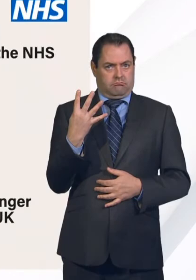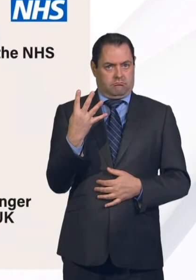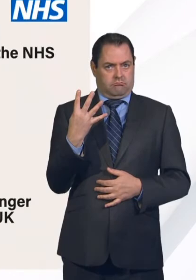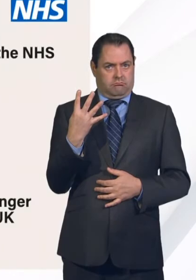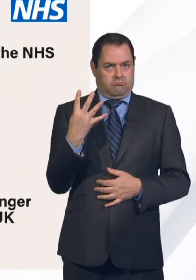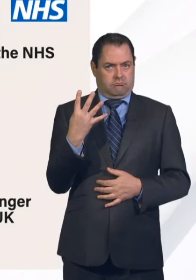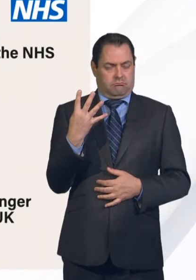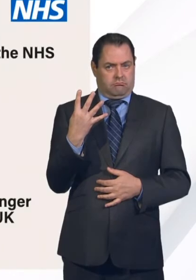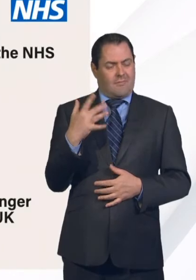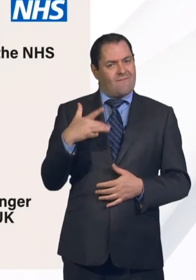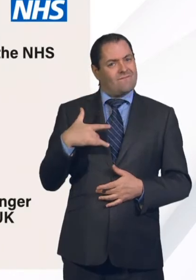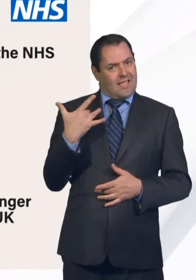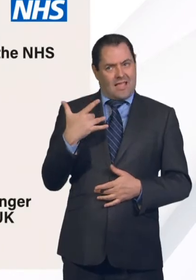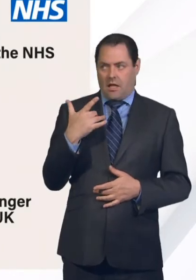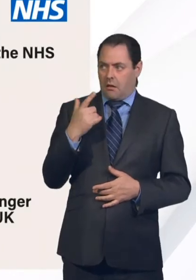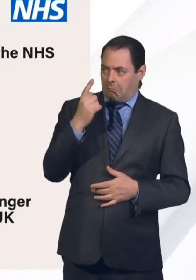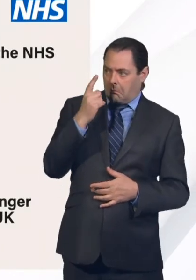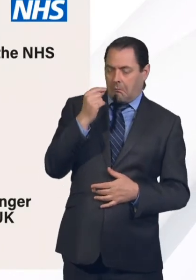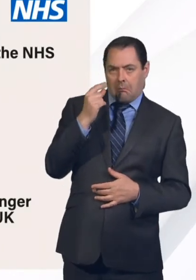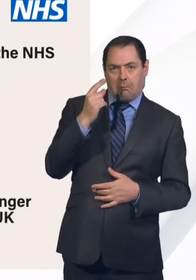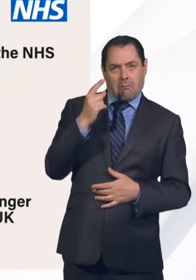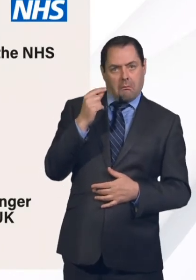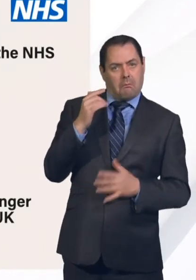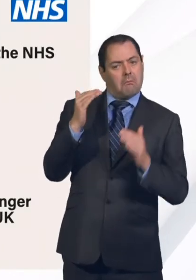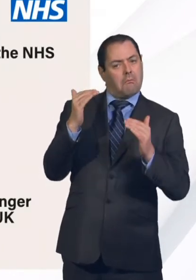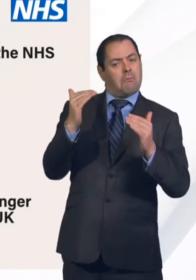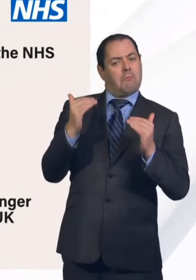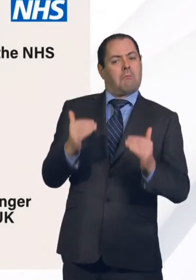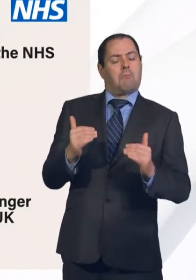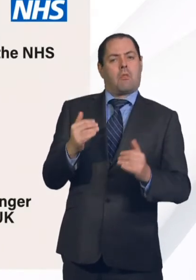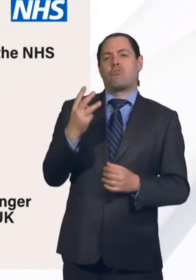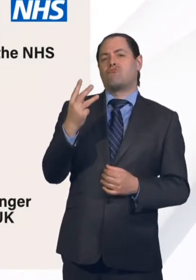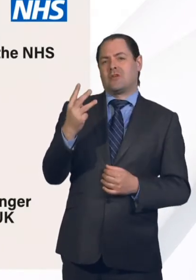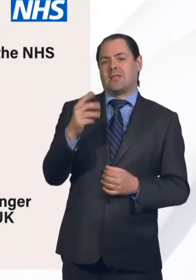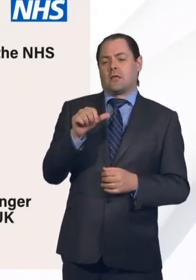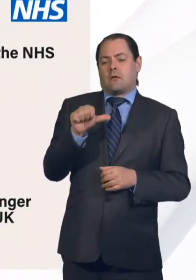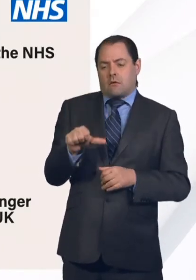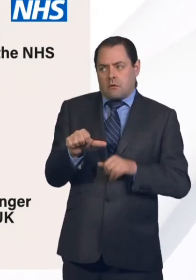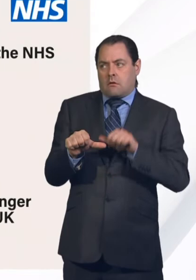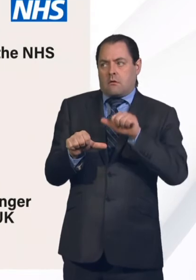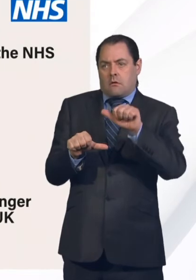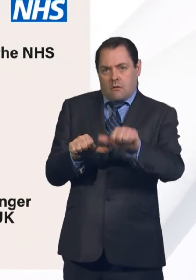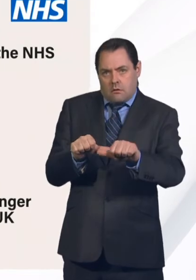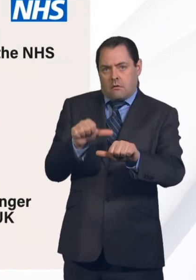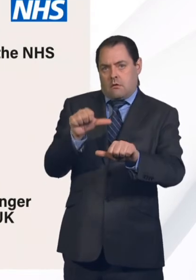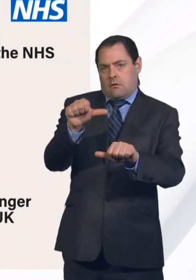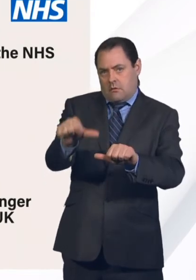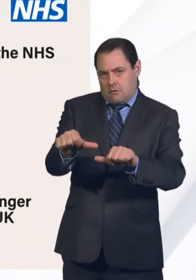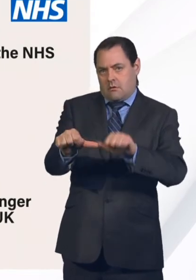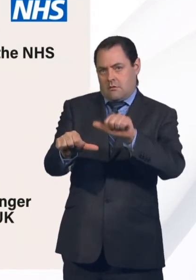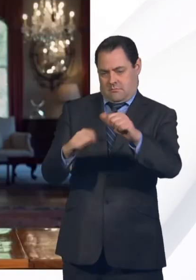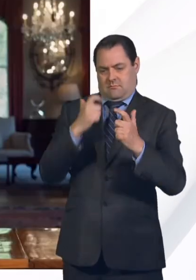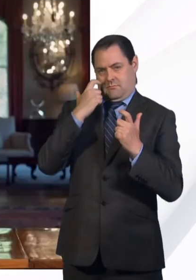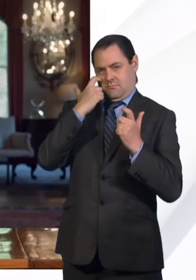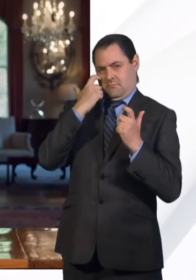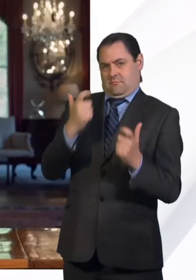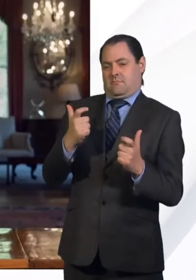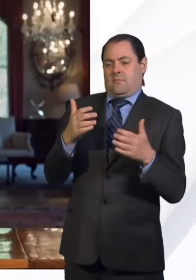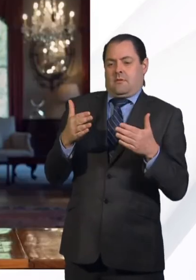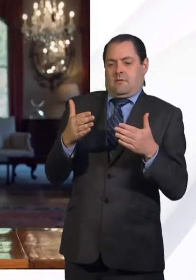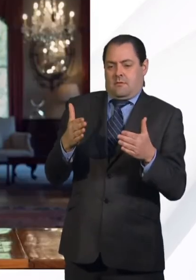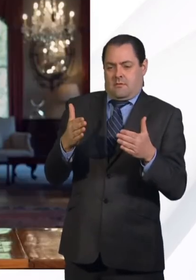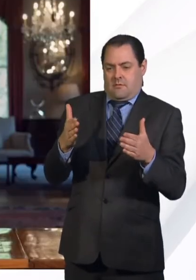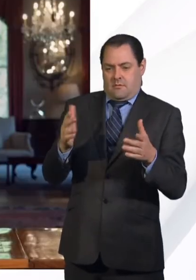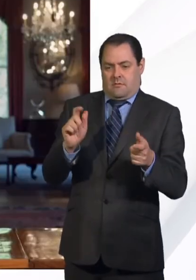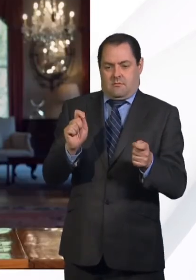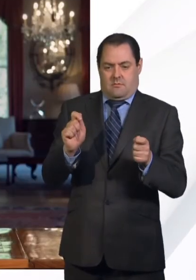begin to move in steps to level 3. And as we go, everyone will have a role to play in